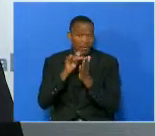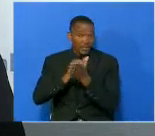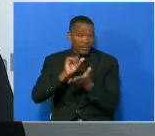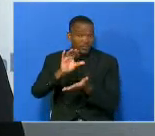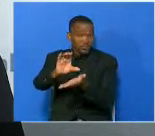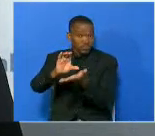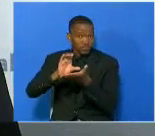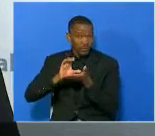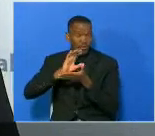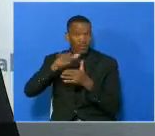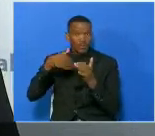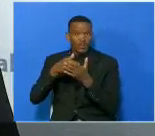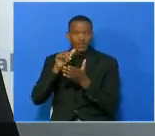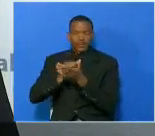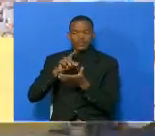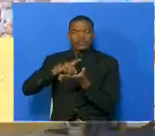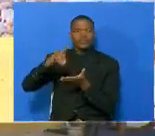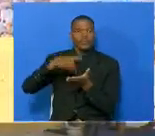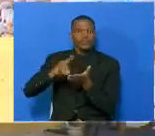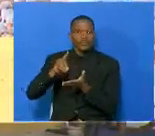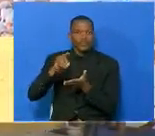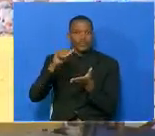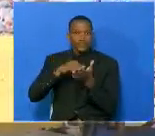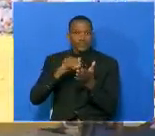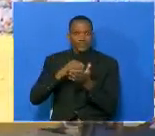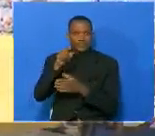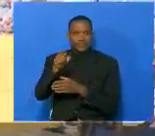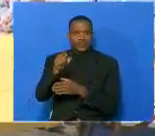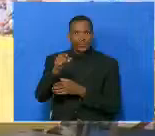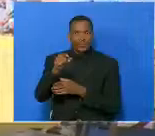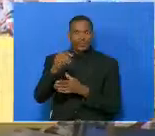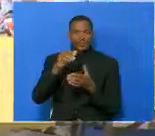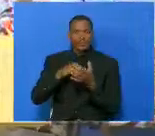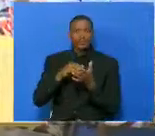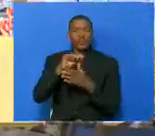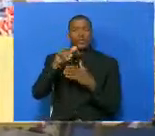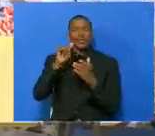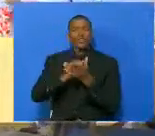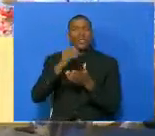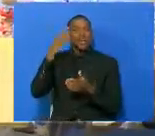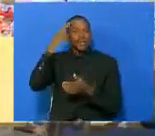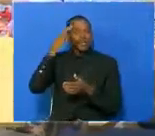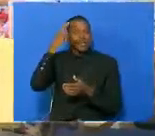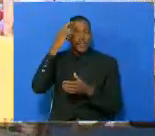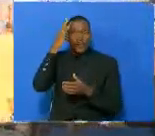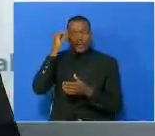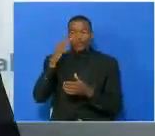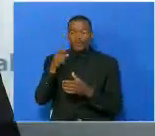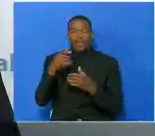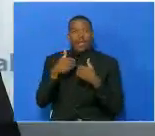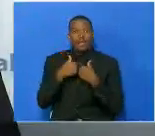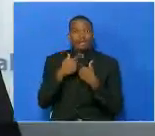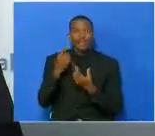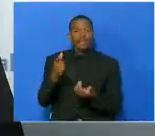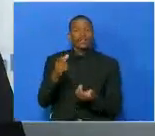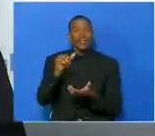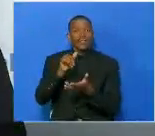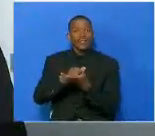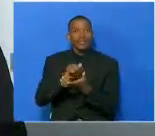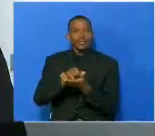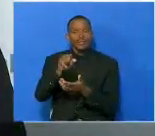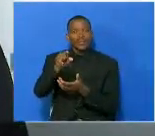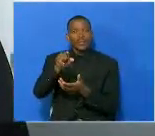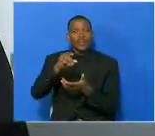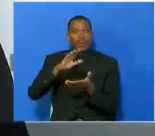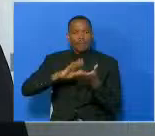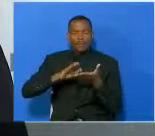reimbursed for the premiums that they have paid. Another common underlying reason that we come across is where a claim